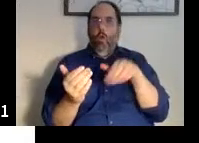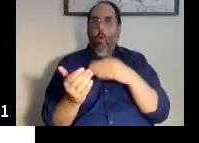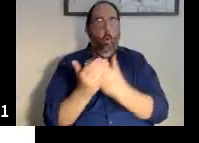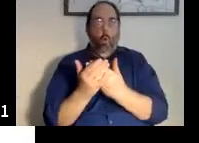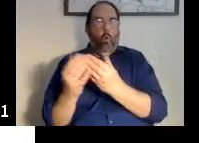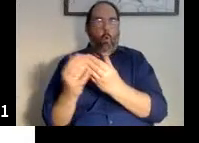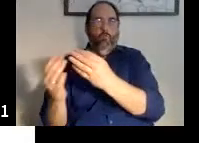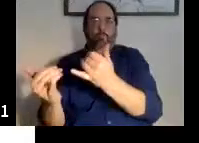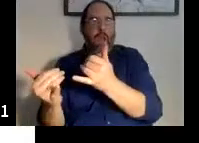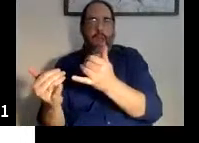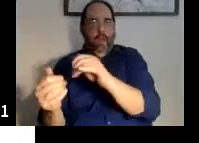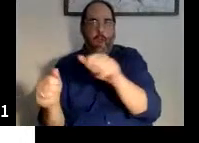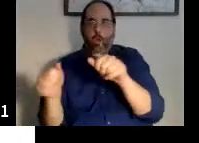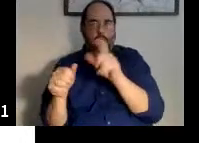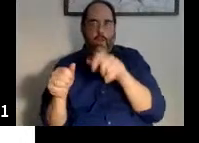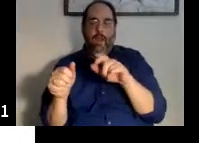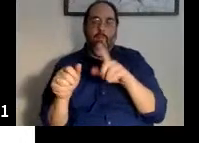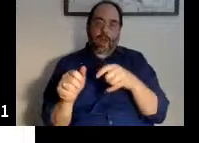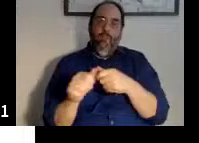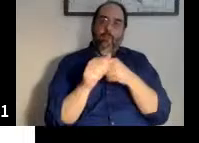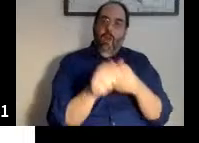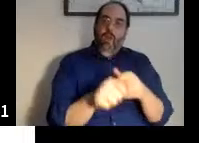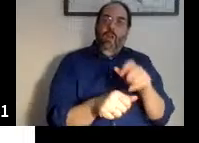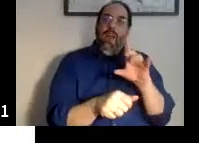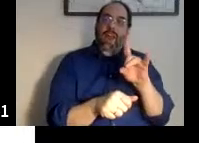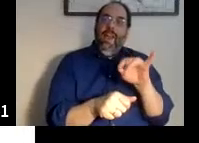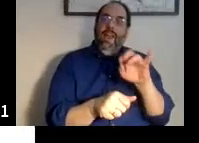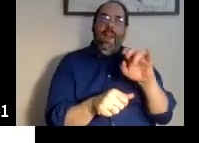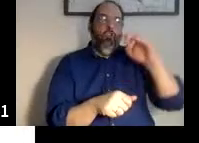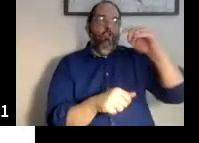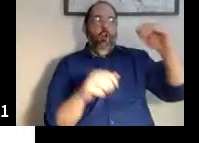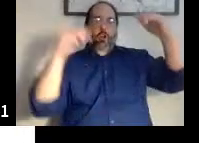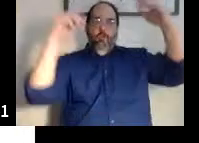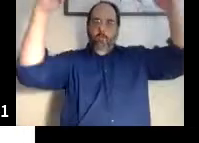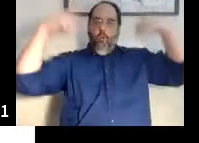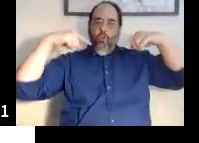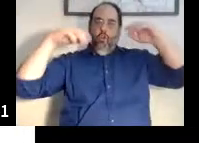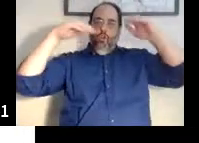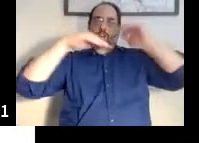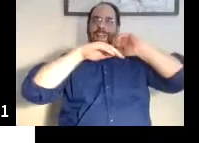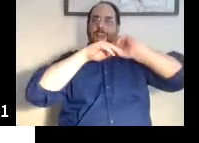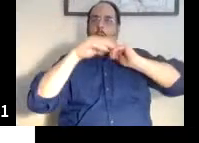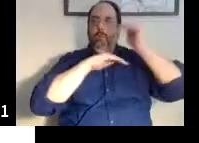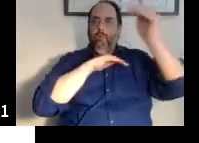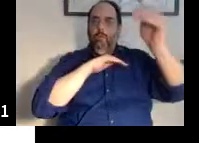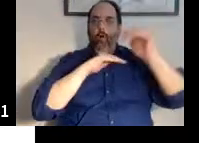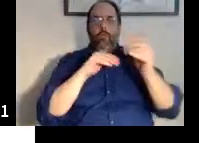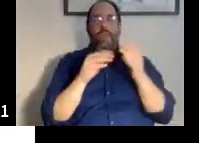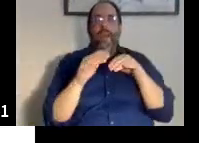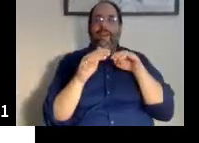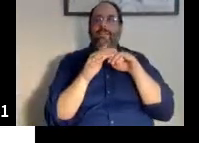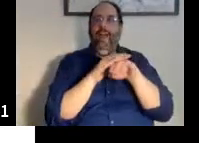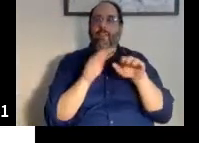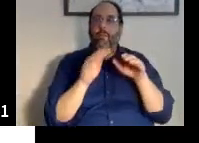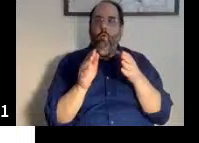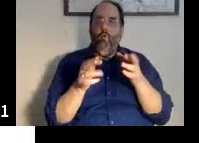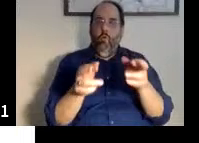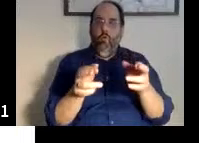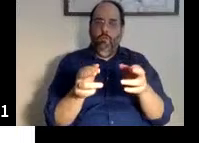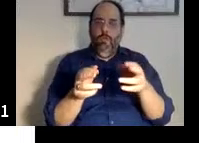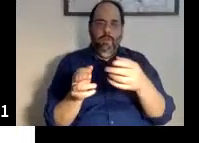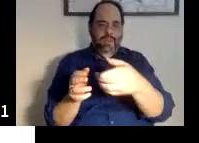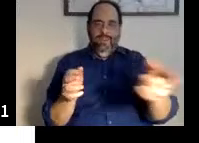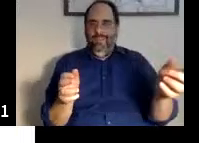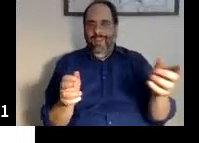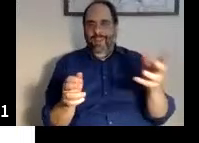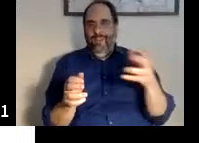area, but you would need to meet the 80-inch vertical clearance along those accessible routes. In this one, I'm showing kind of a roadway